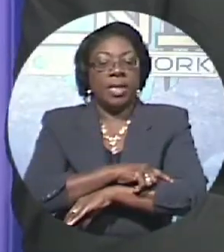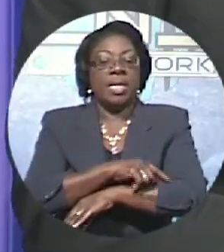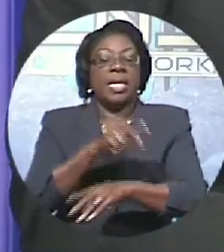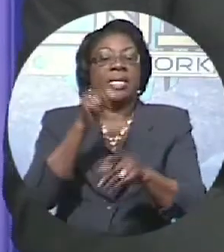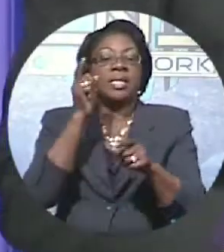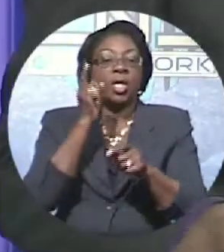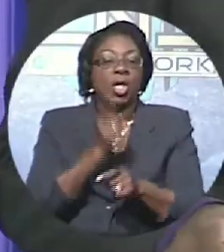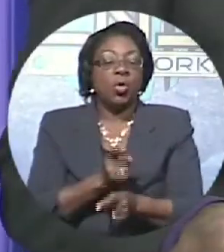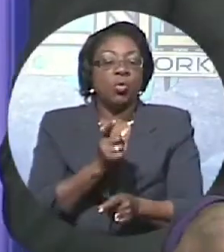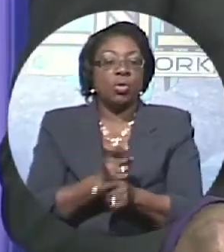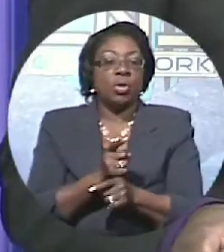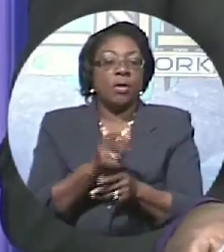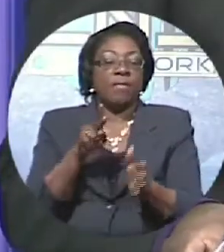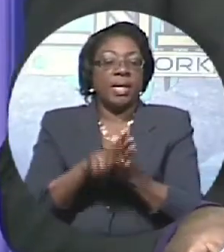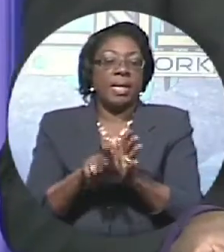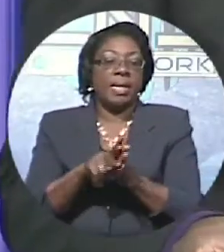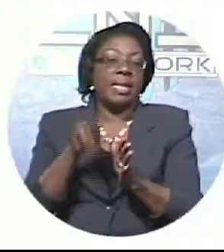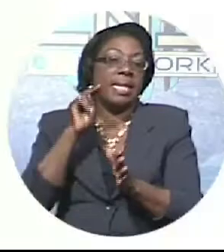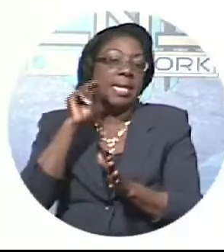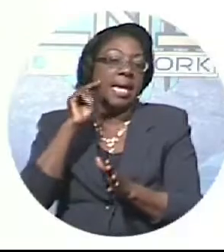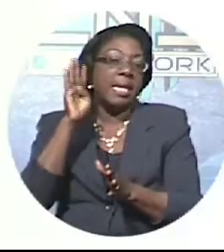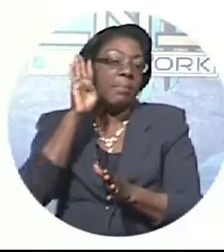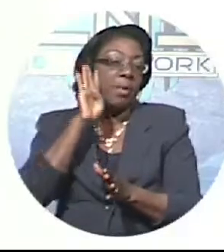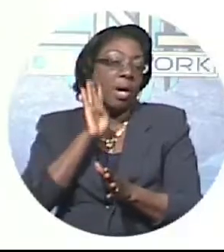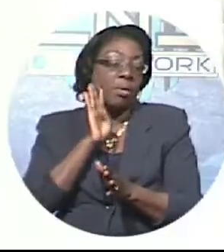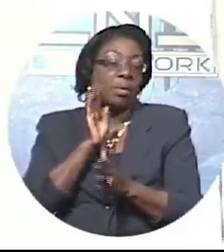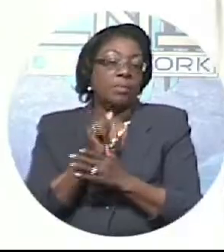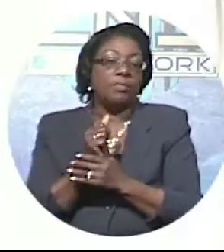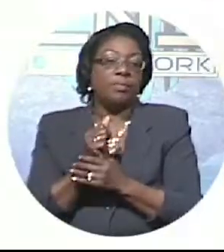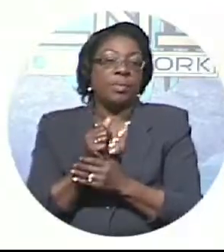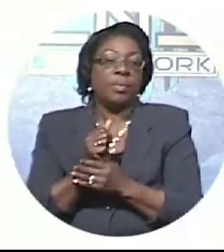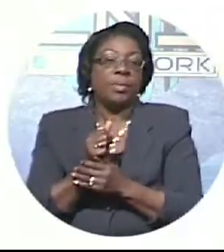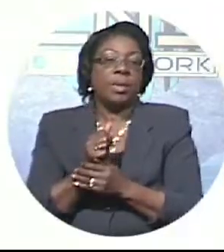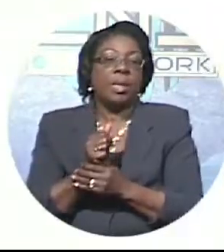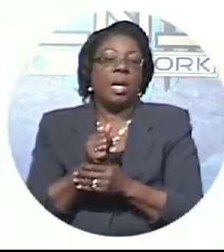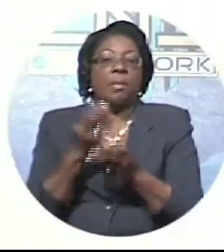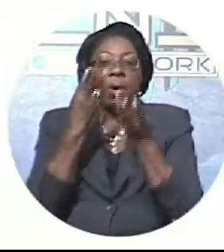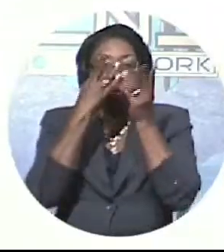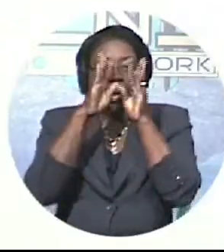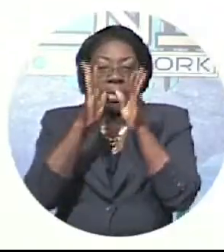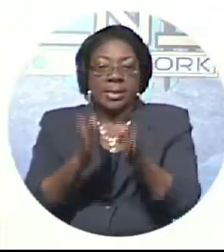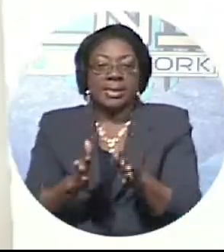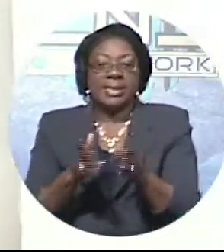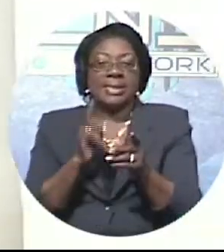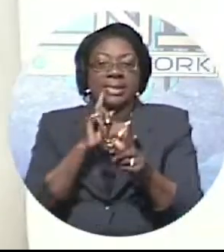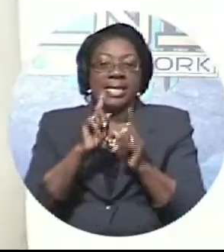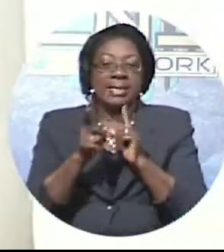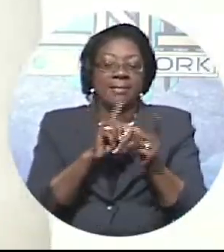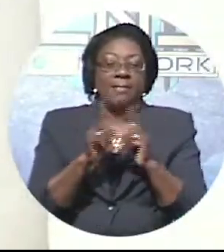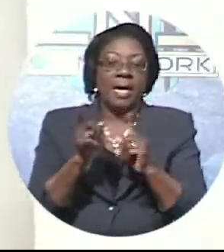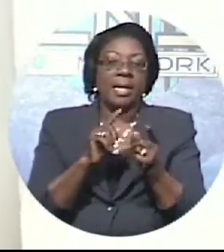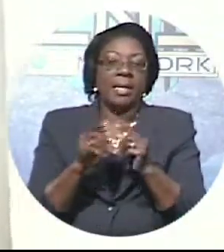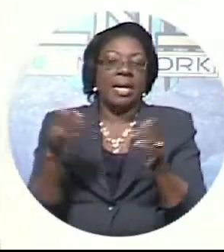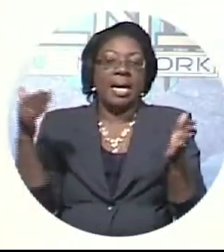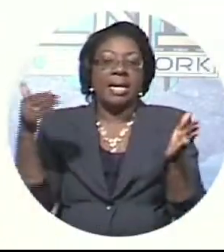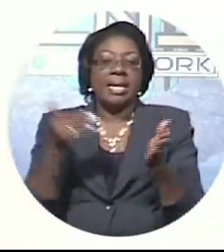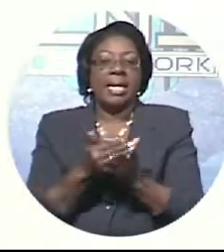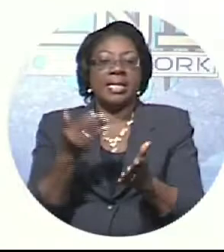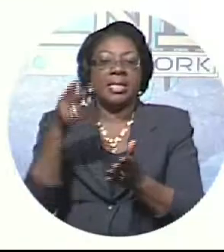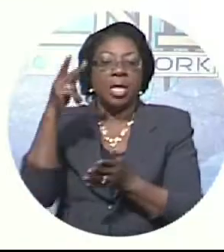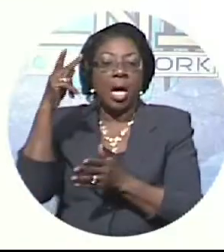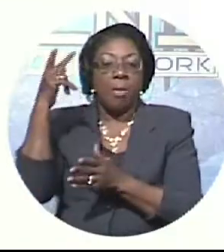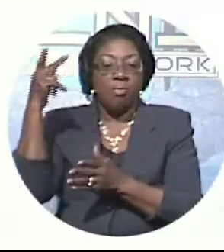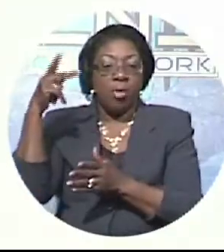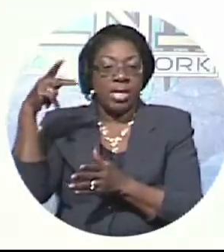court today for the testimony. Among the witnesses testifying in support of the prosecution's case against accused murderer Prince